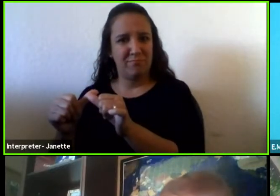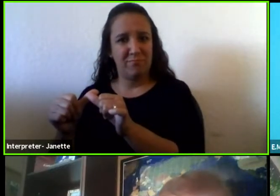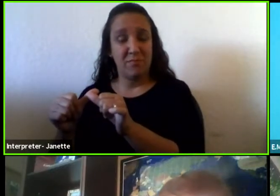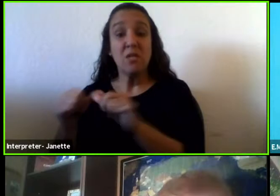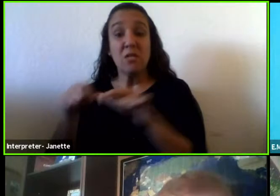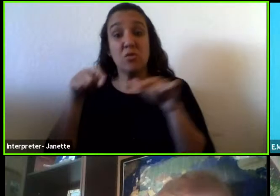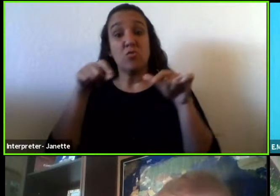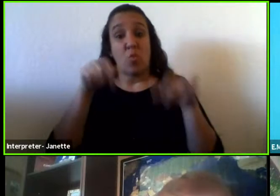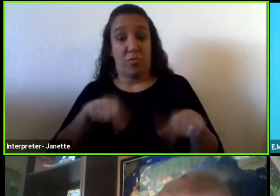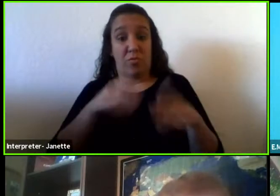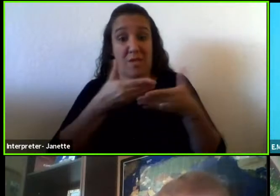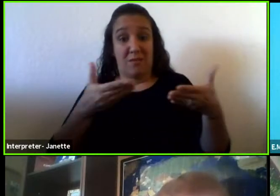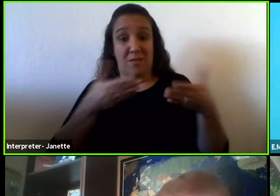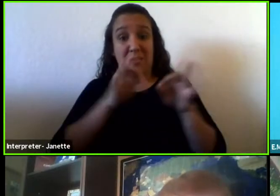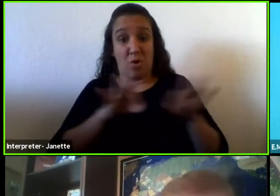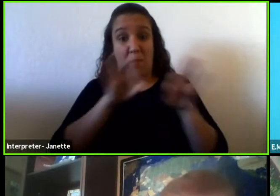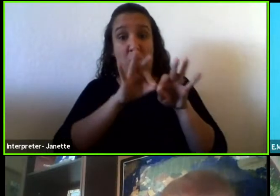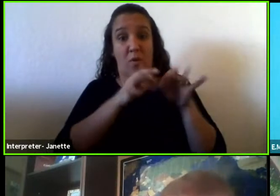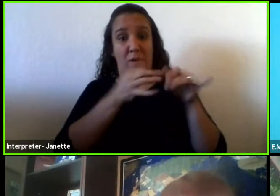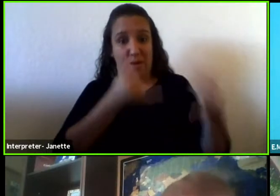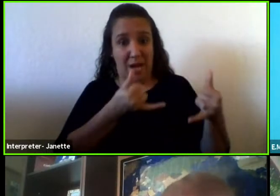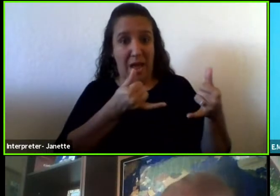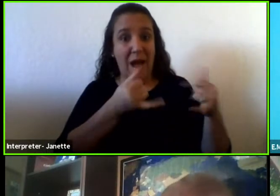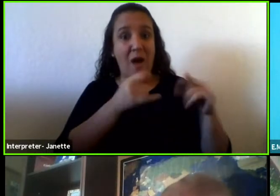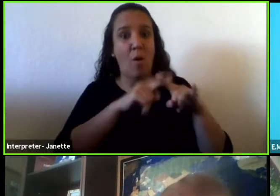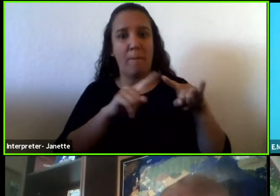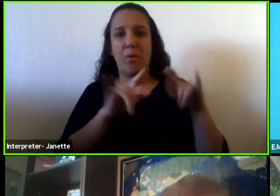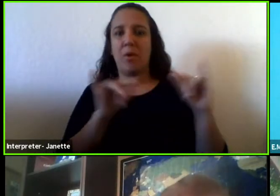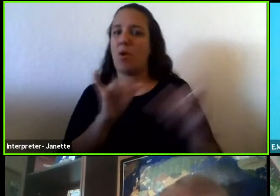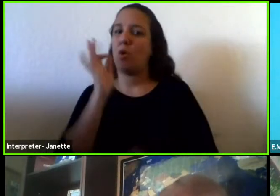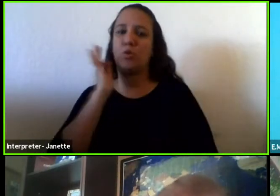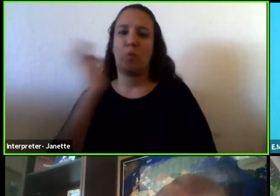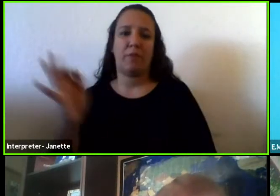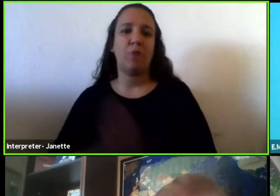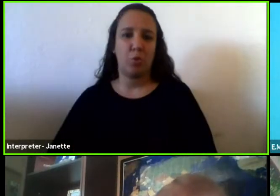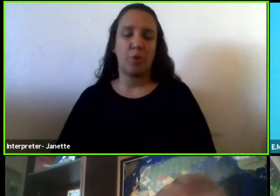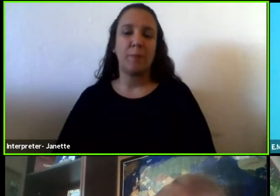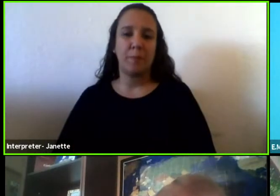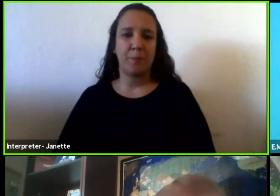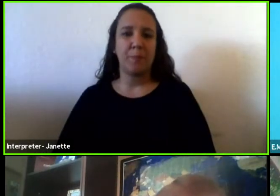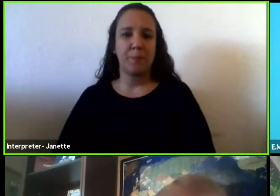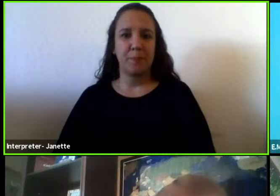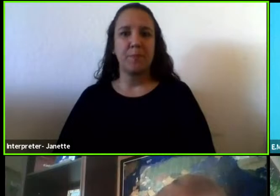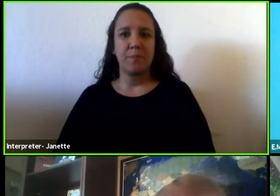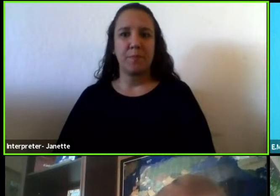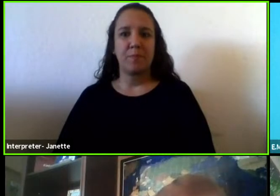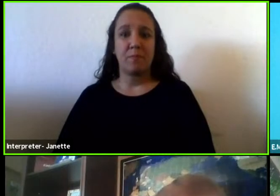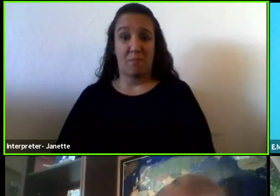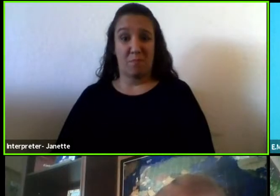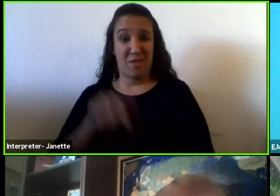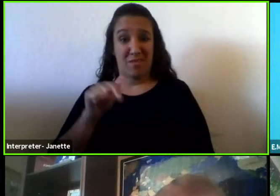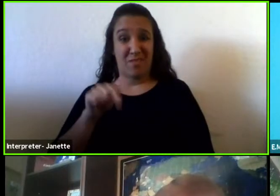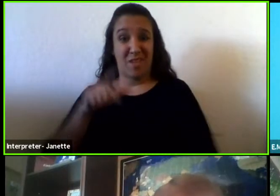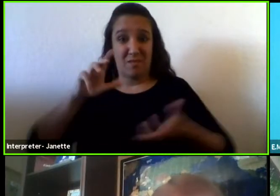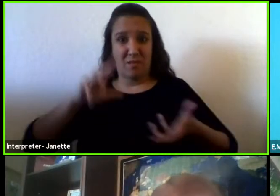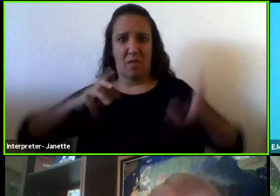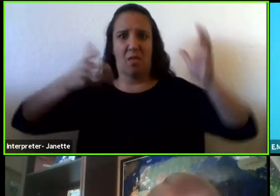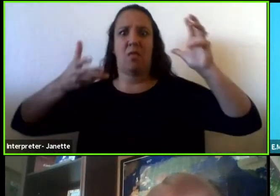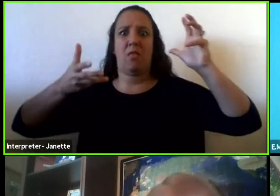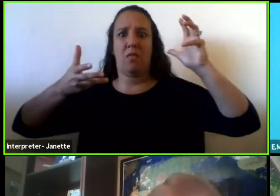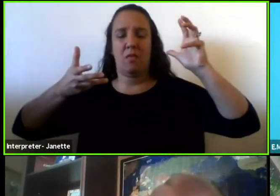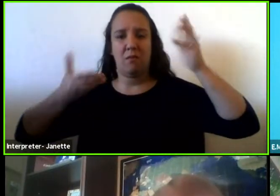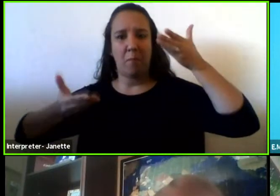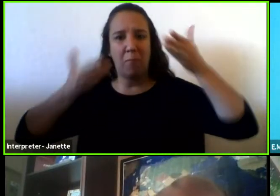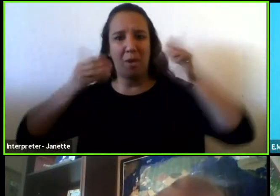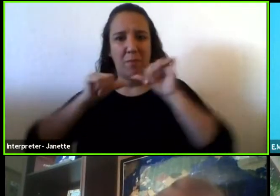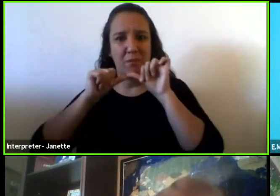now, they're really important for in the future, because it could be that this disruption becomes a permanent